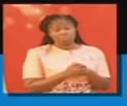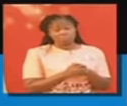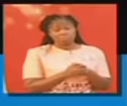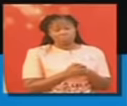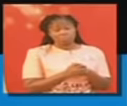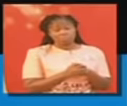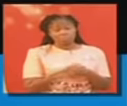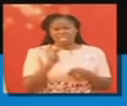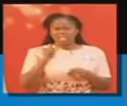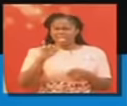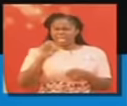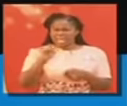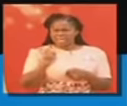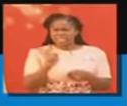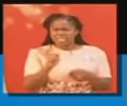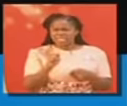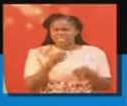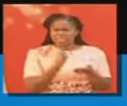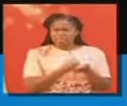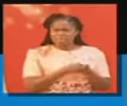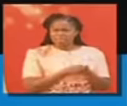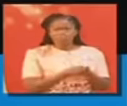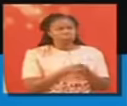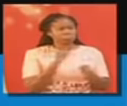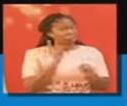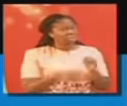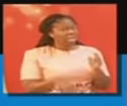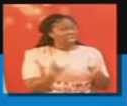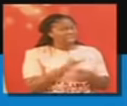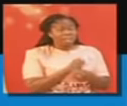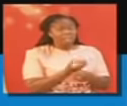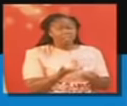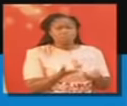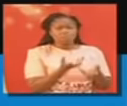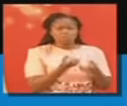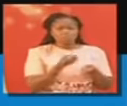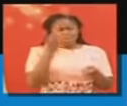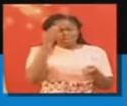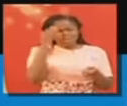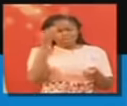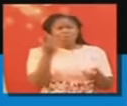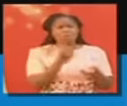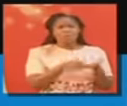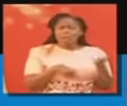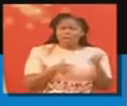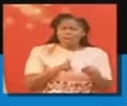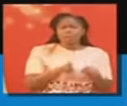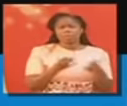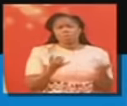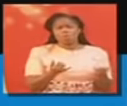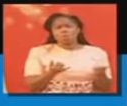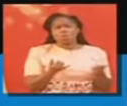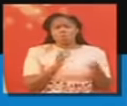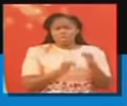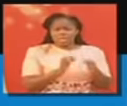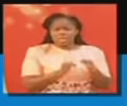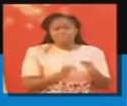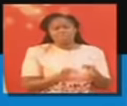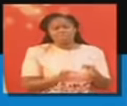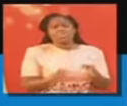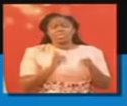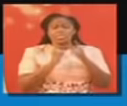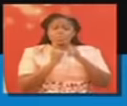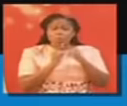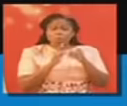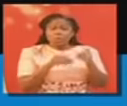the NIS benefits that they are allowed. So they just wanted to know if that issue can be taken up. It's an